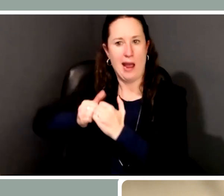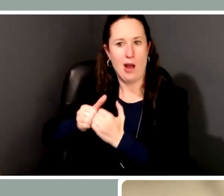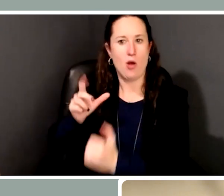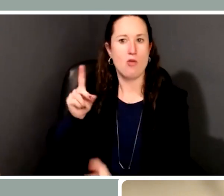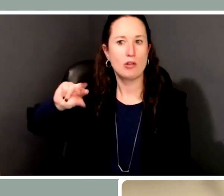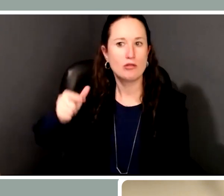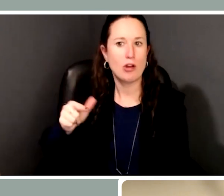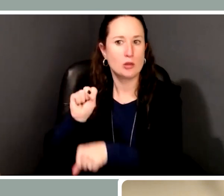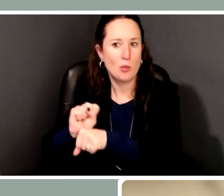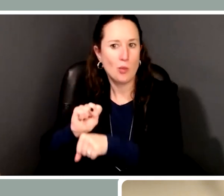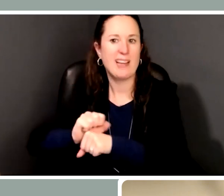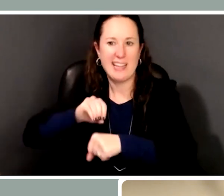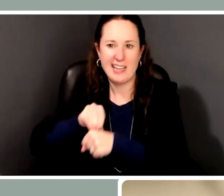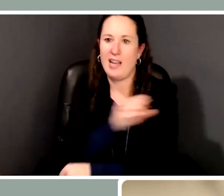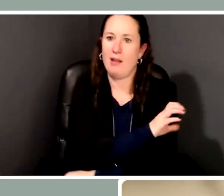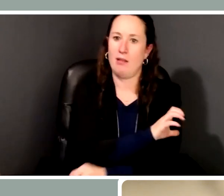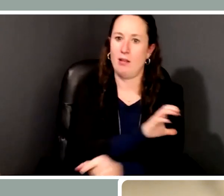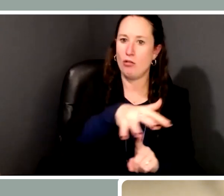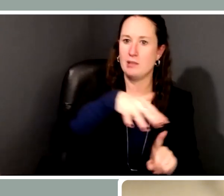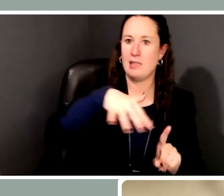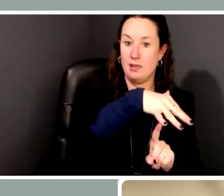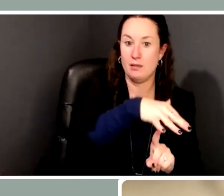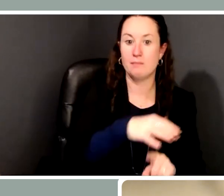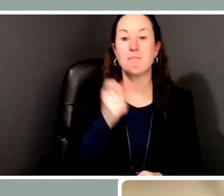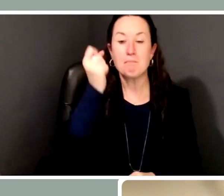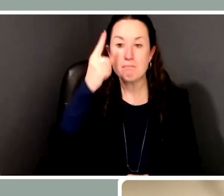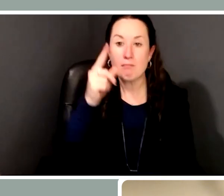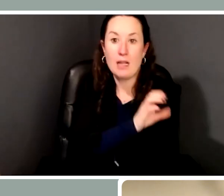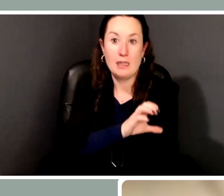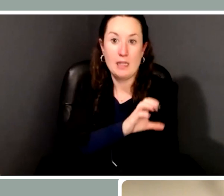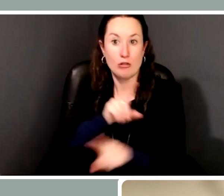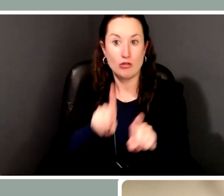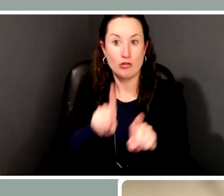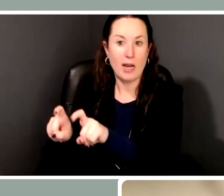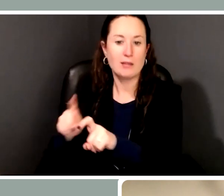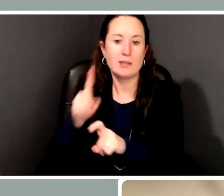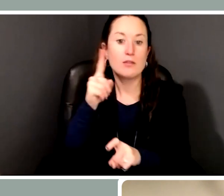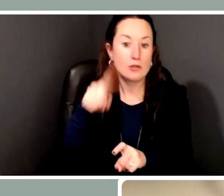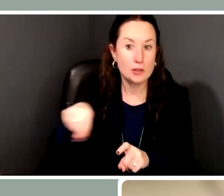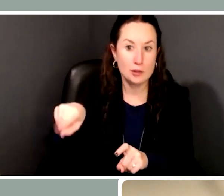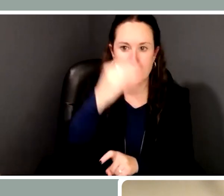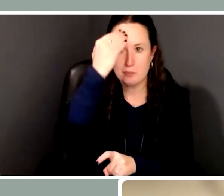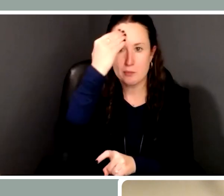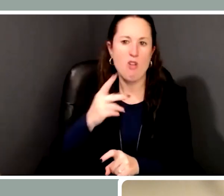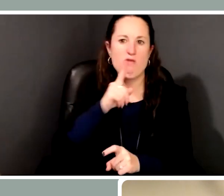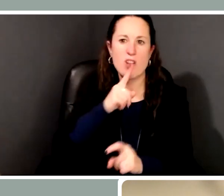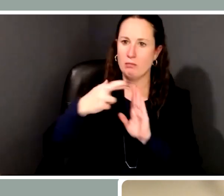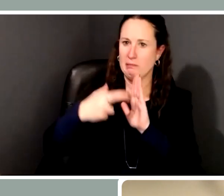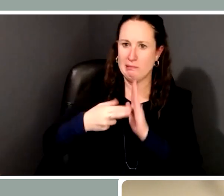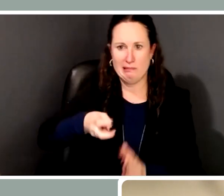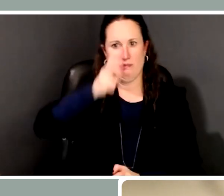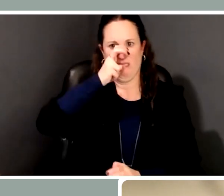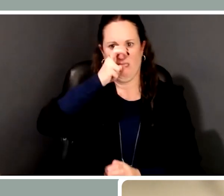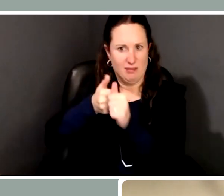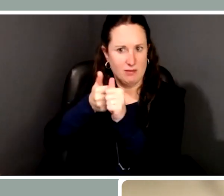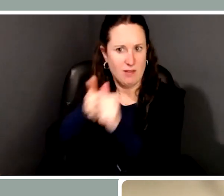the clinical setting. Clinical trials, for any of you participating in clinical trials, many of them are quite rigid things, and they have to be rigid because